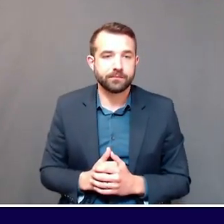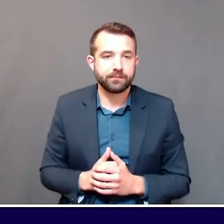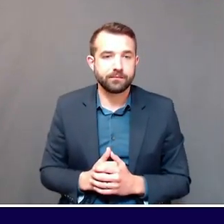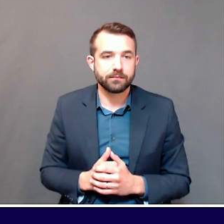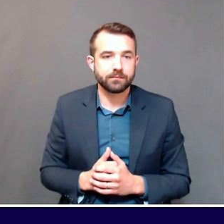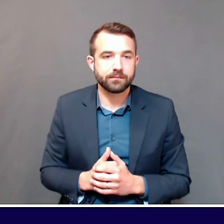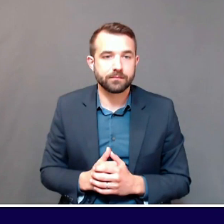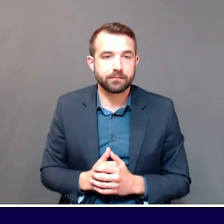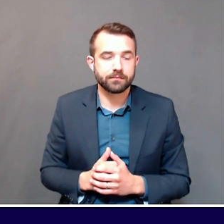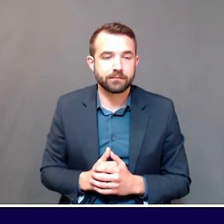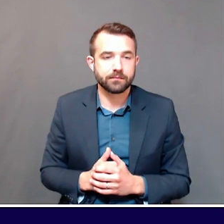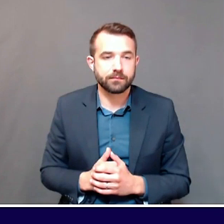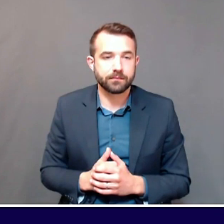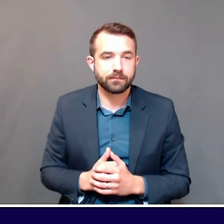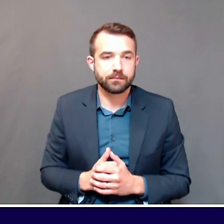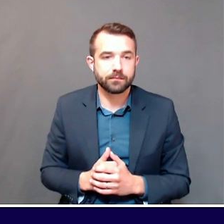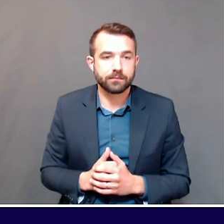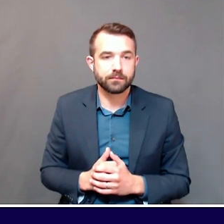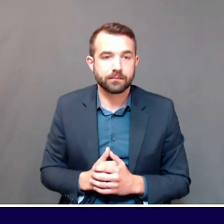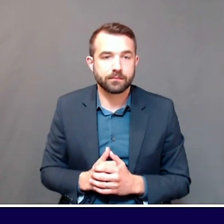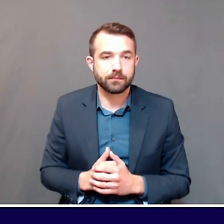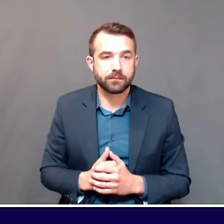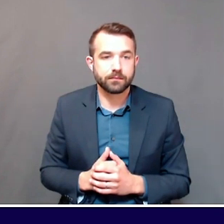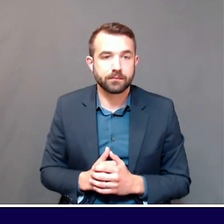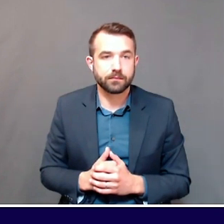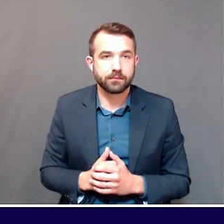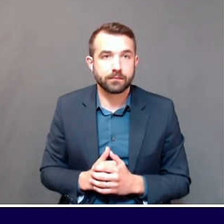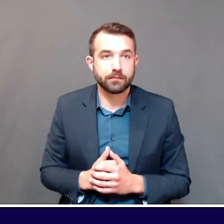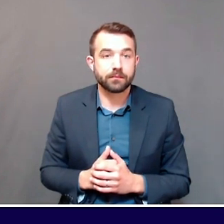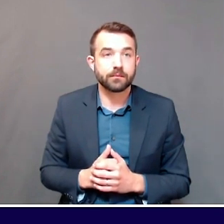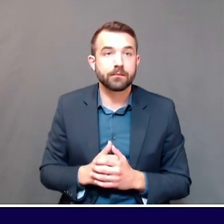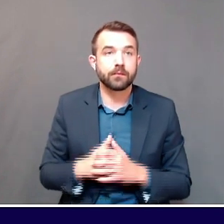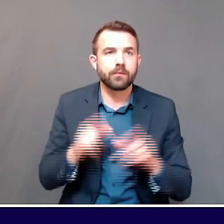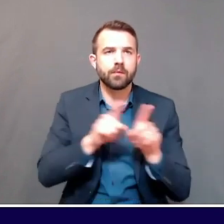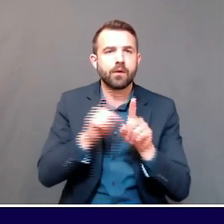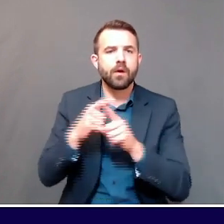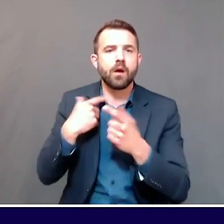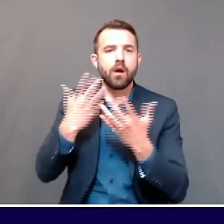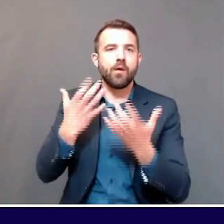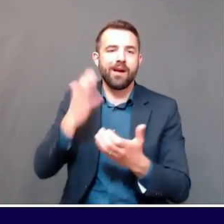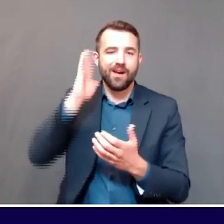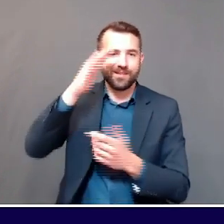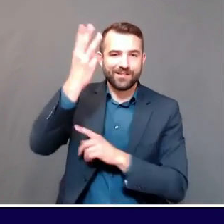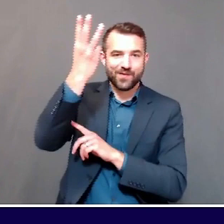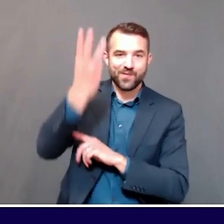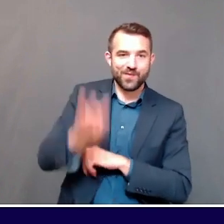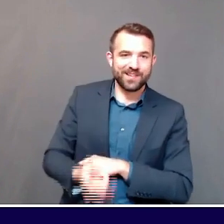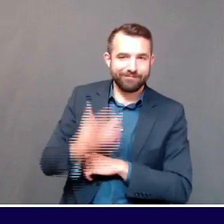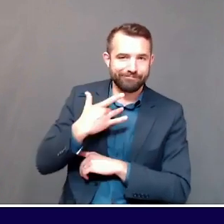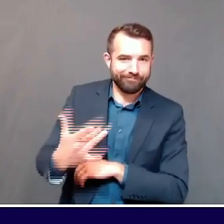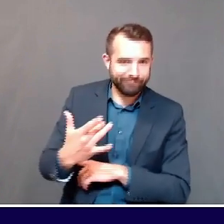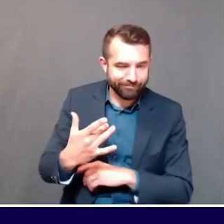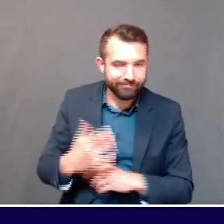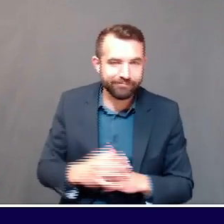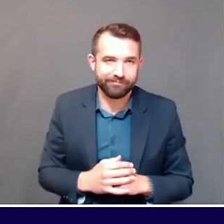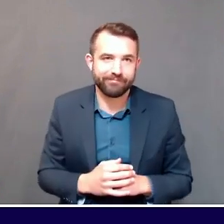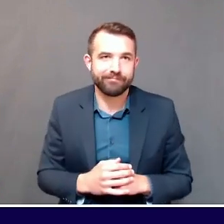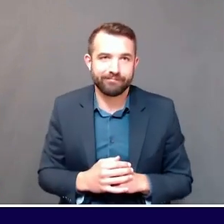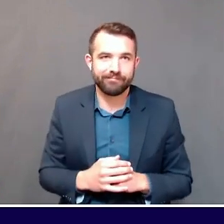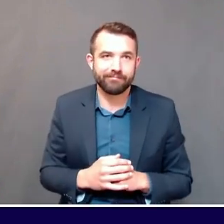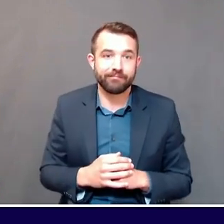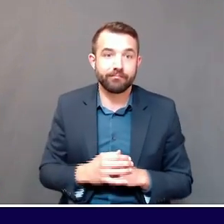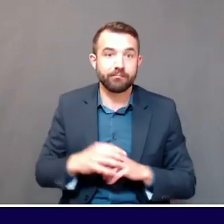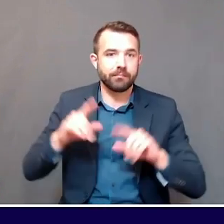I'd also like to provide an update, as we often do on Wednesdays, on where things stand with respect to